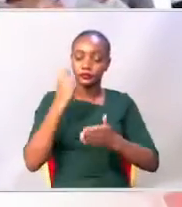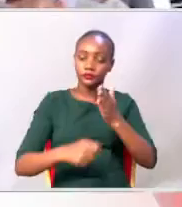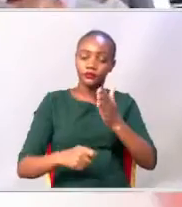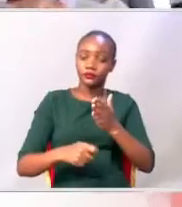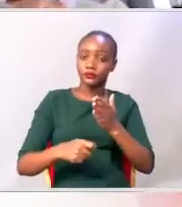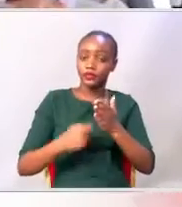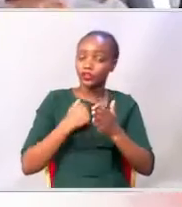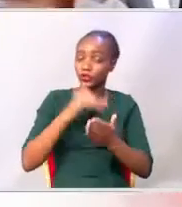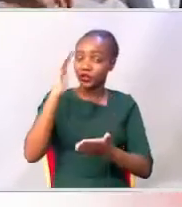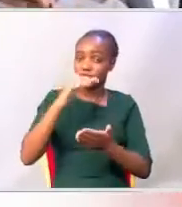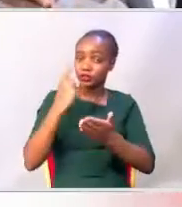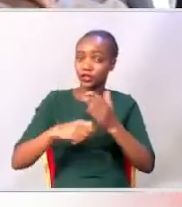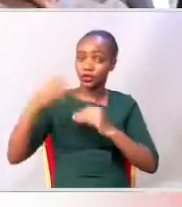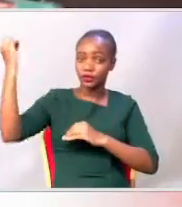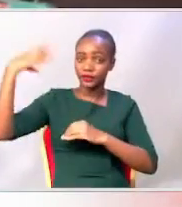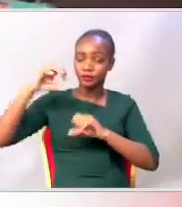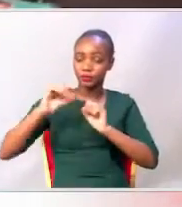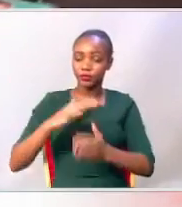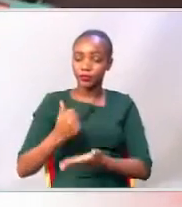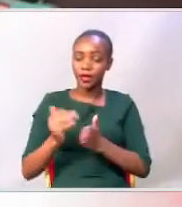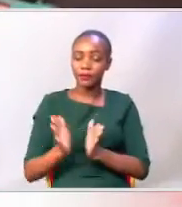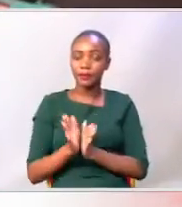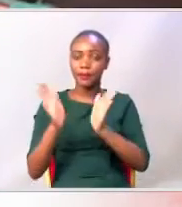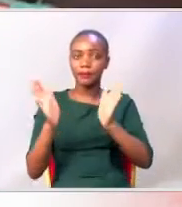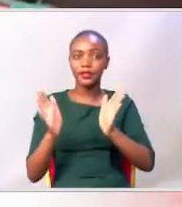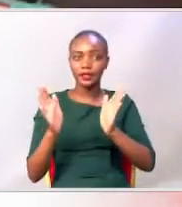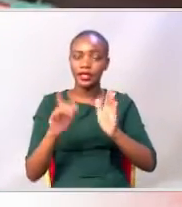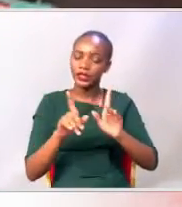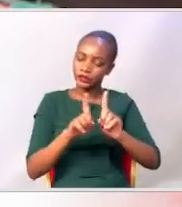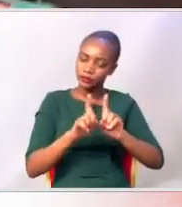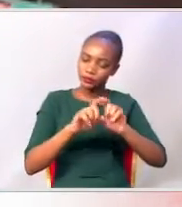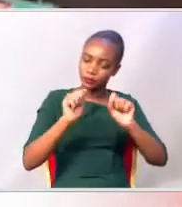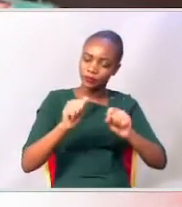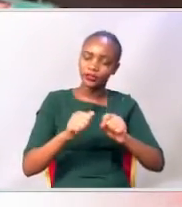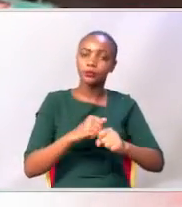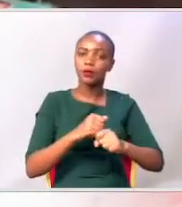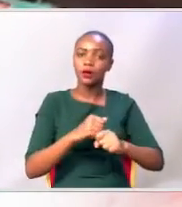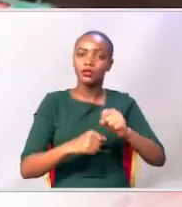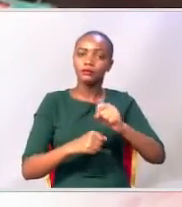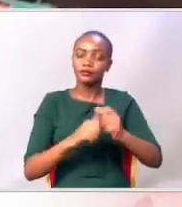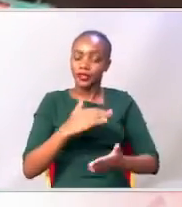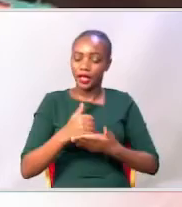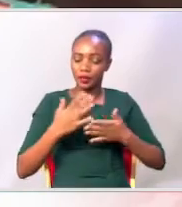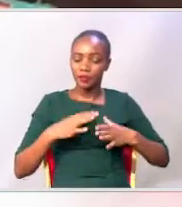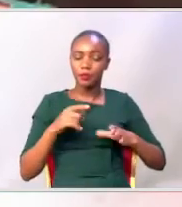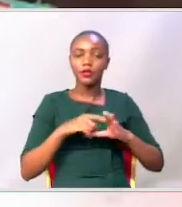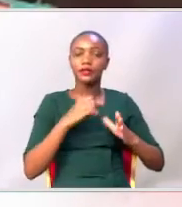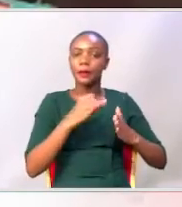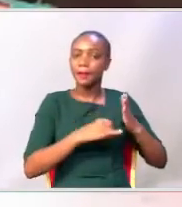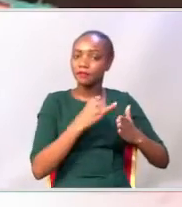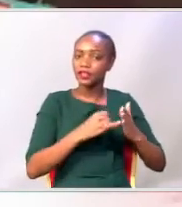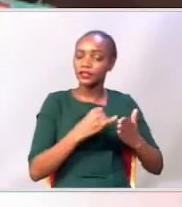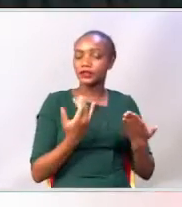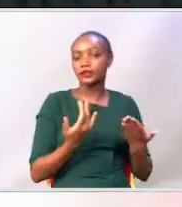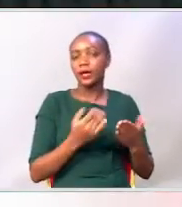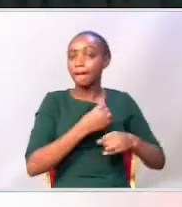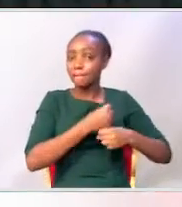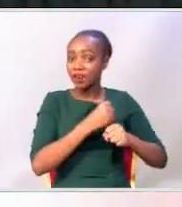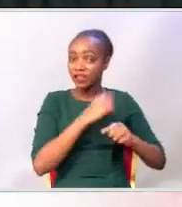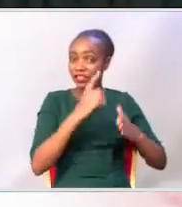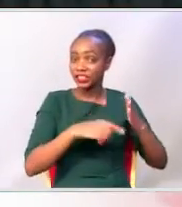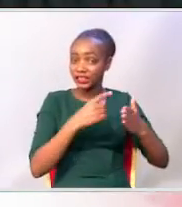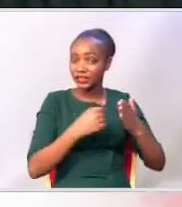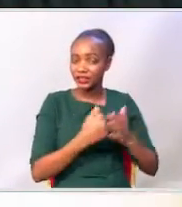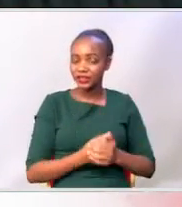of electricity will not only help the public, but also those in the manufacturing industry. In realizing the second tranche